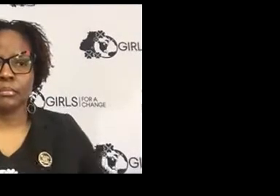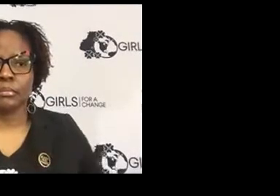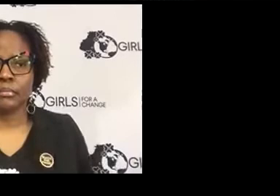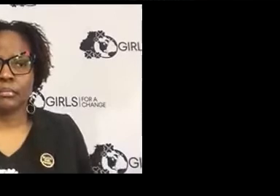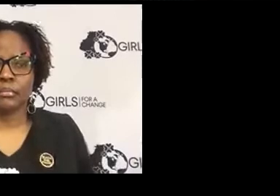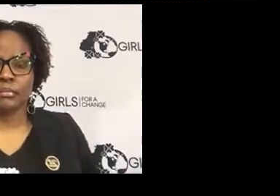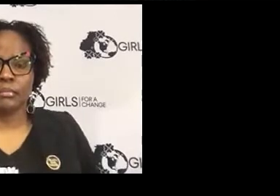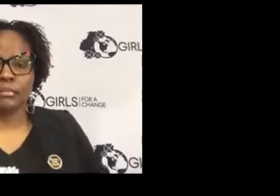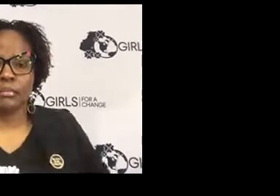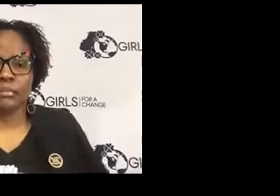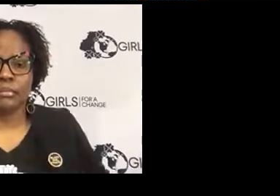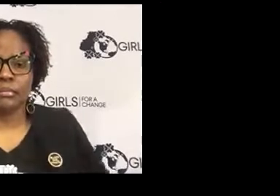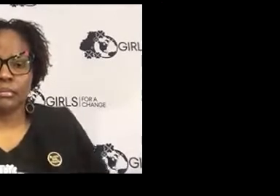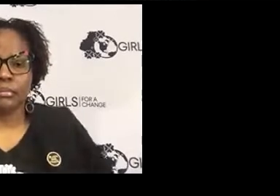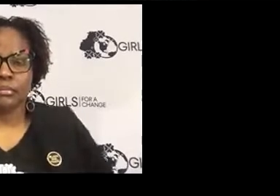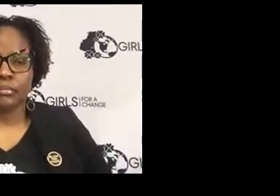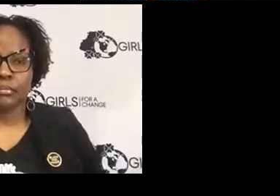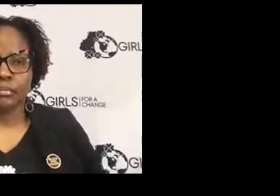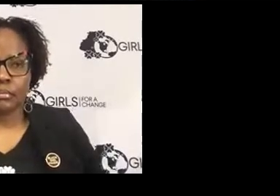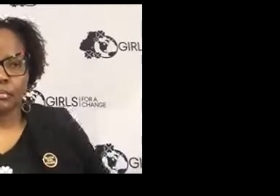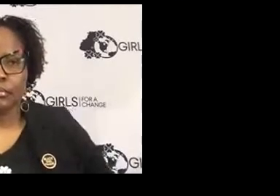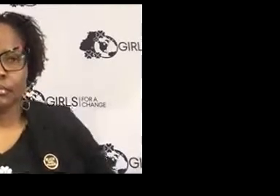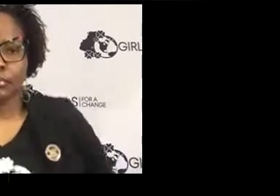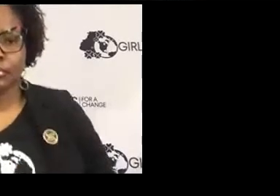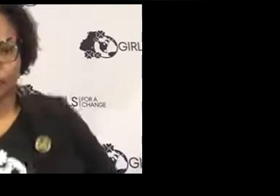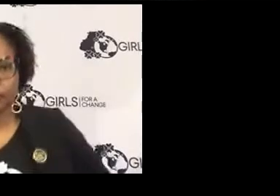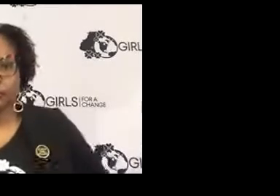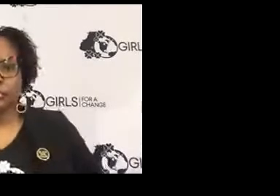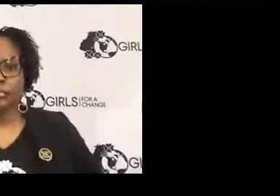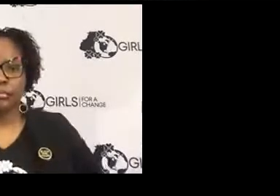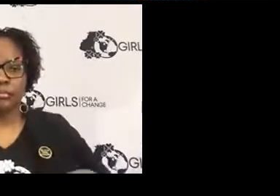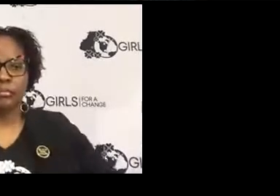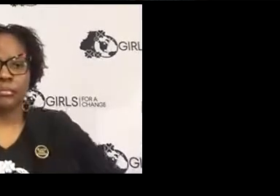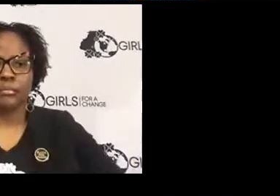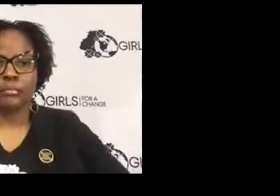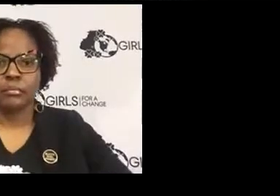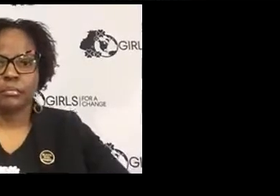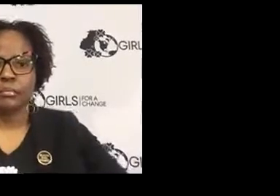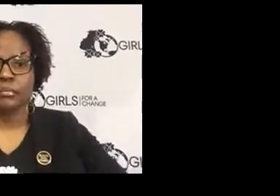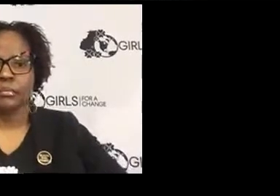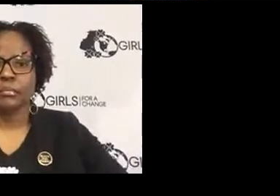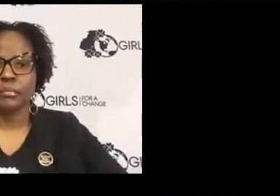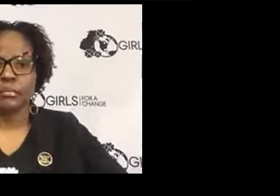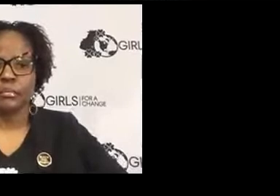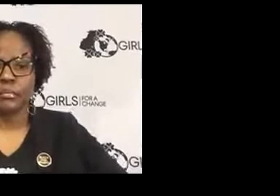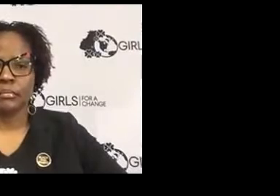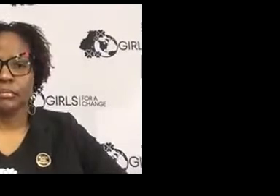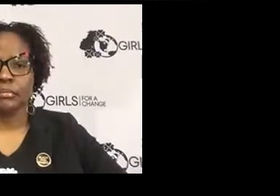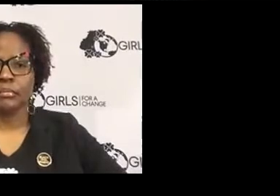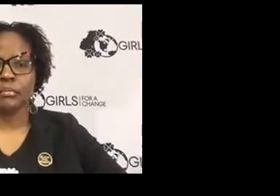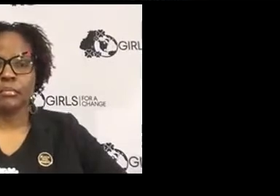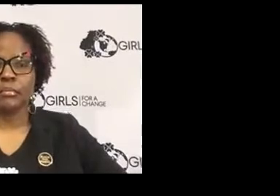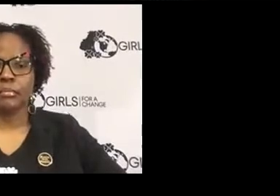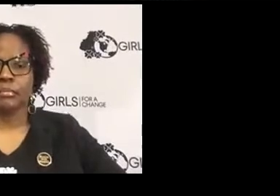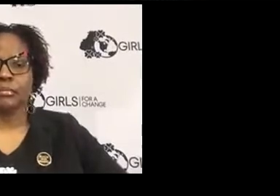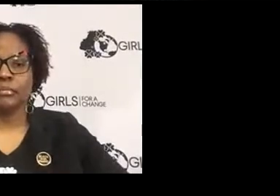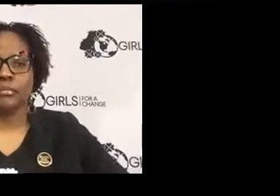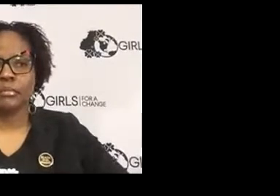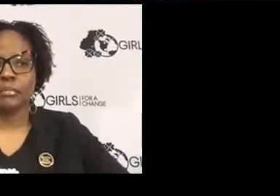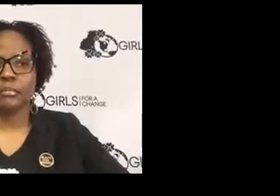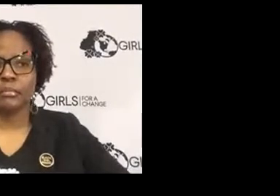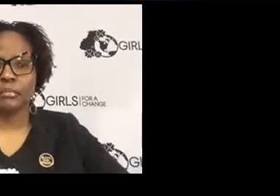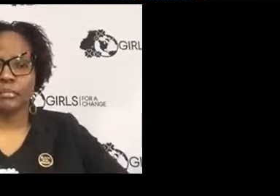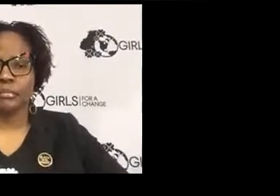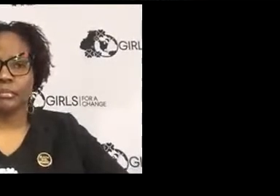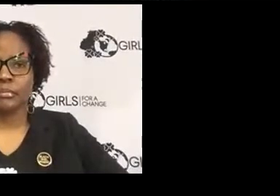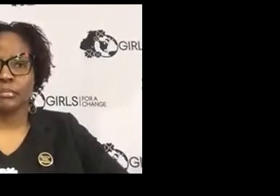environments. So welcome, Croshelle. We're so lucky to have you here today. Melissa Kilby is the Executive Director of Girl Up,